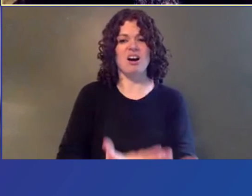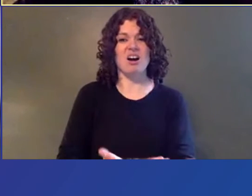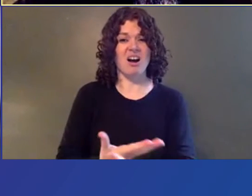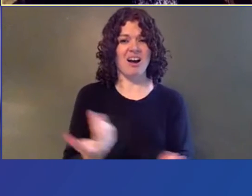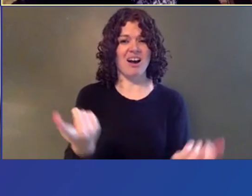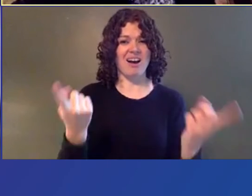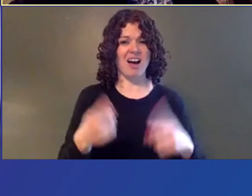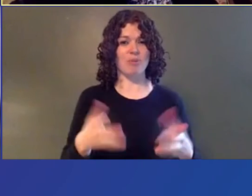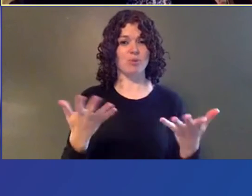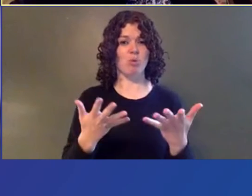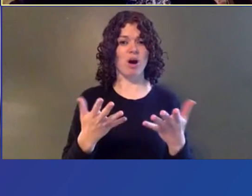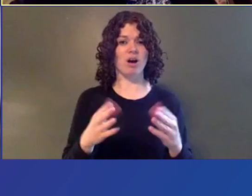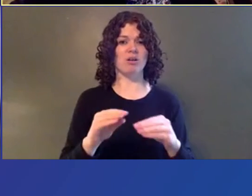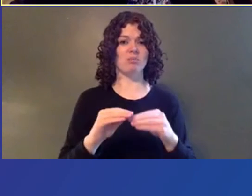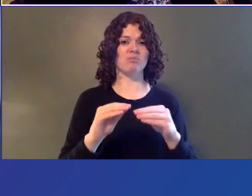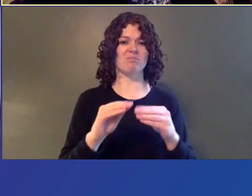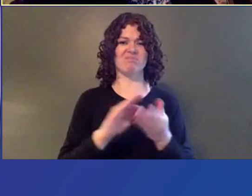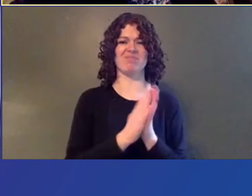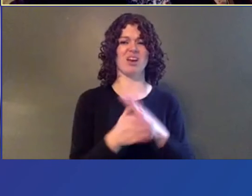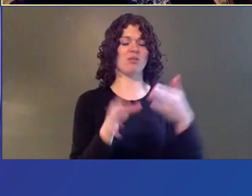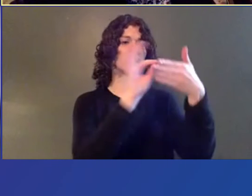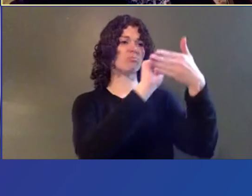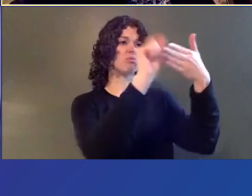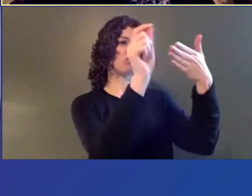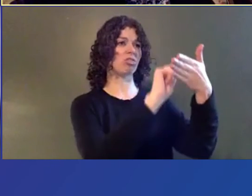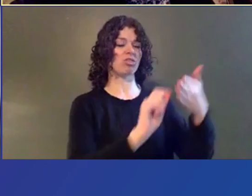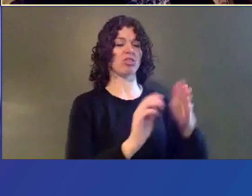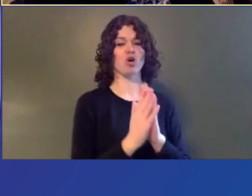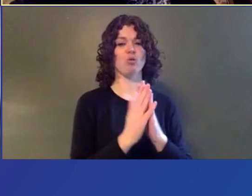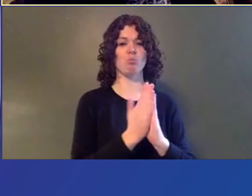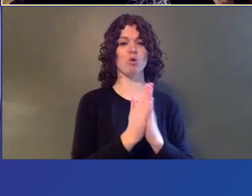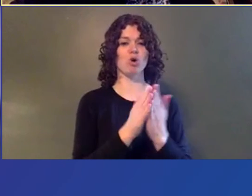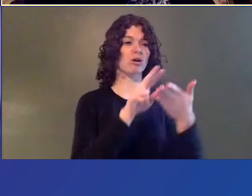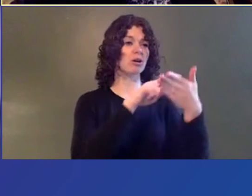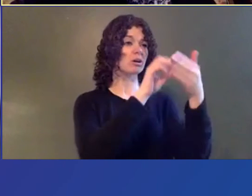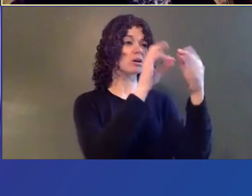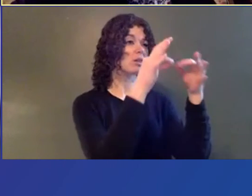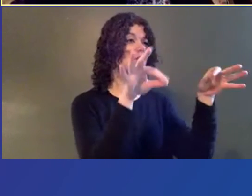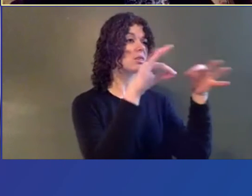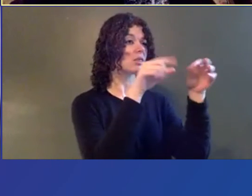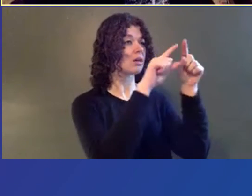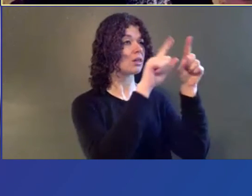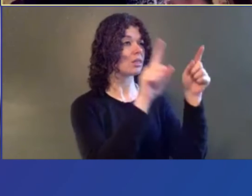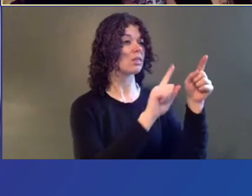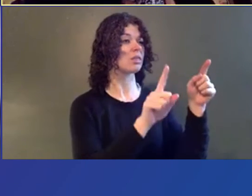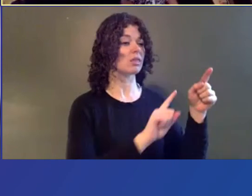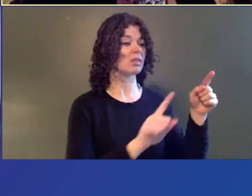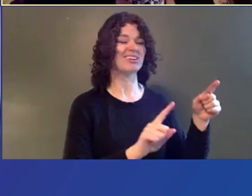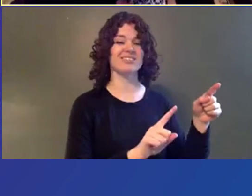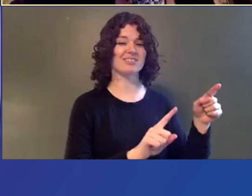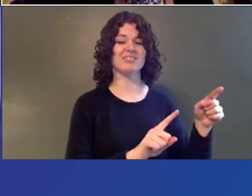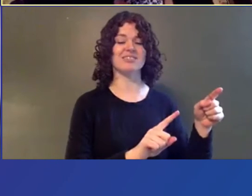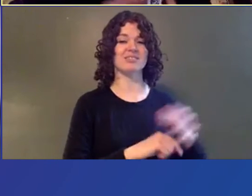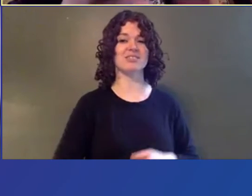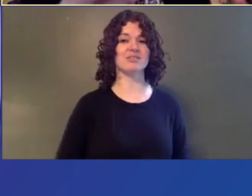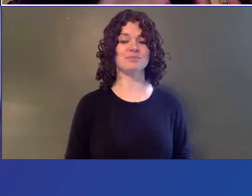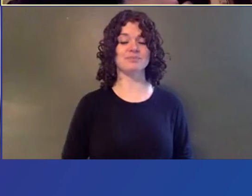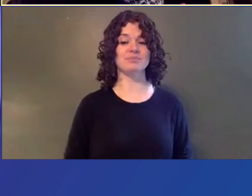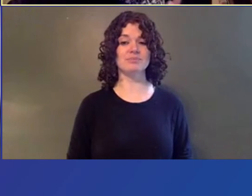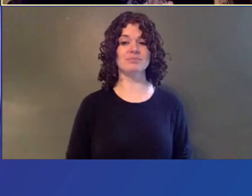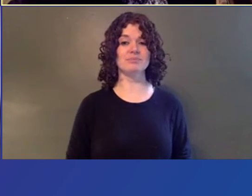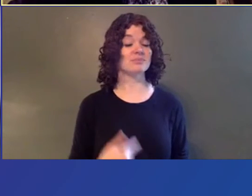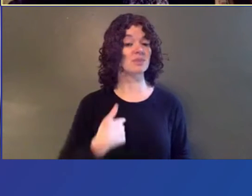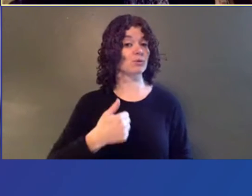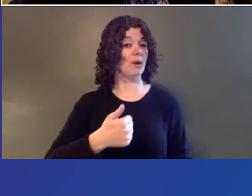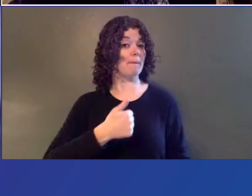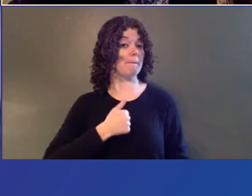book. And I think that's so important. I know as a curator, I haven't